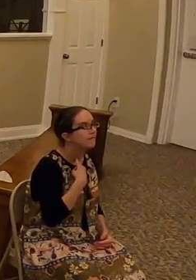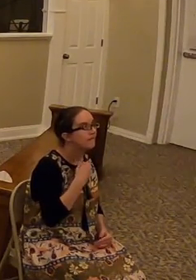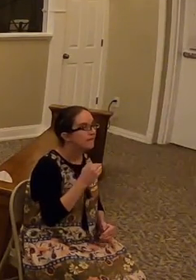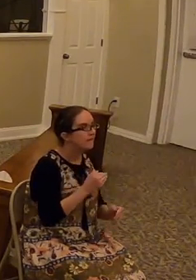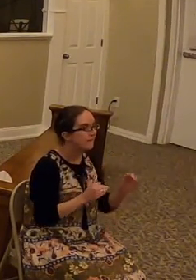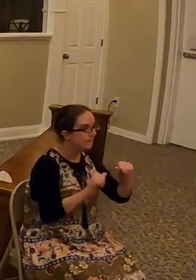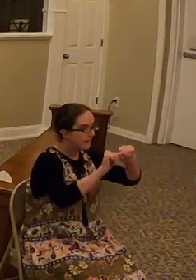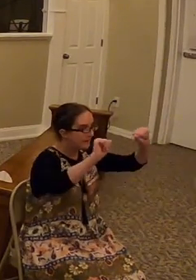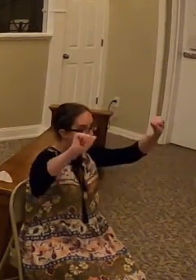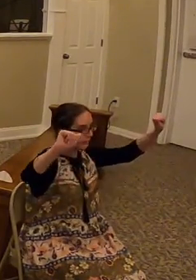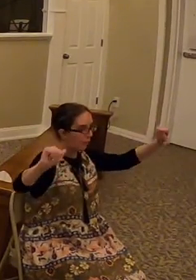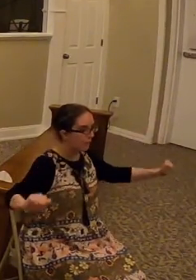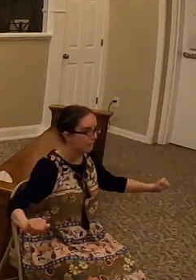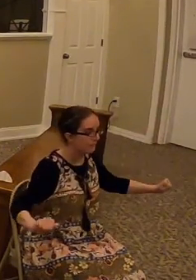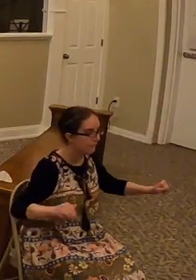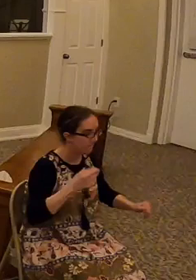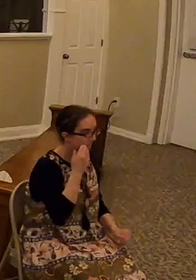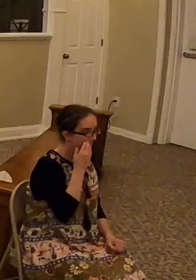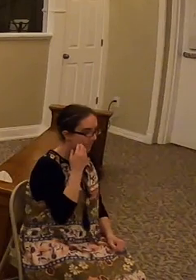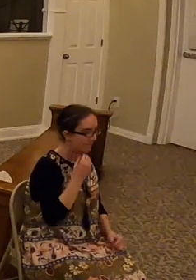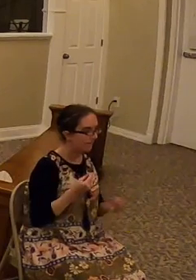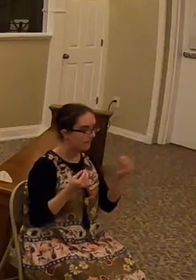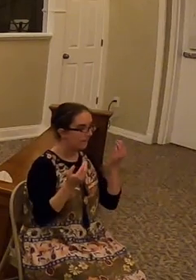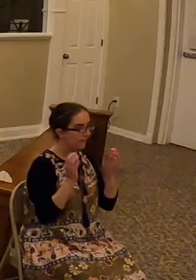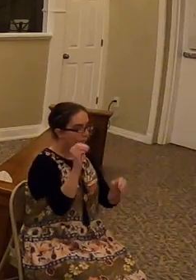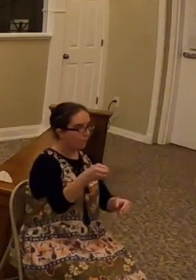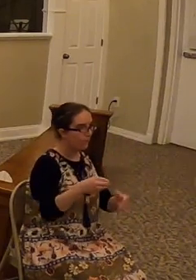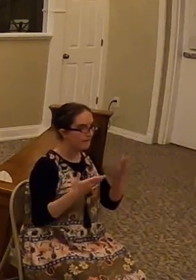Because he builds this altar. He